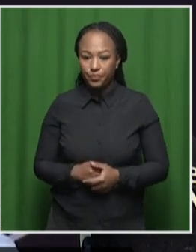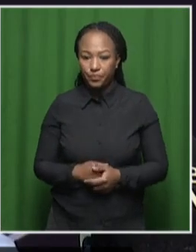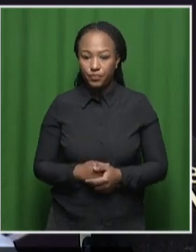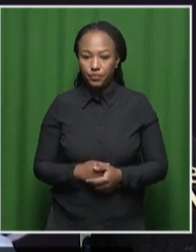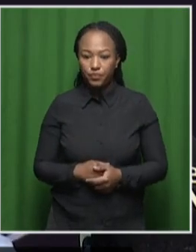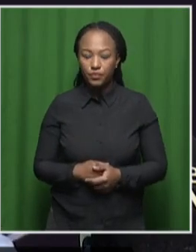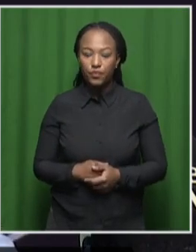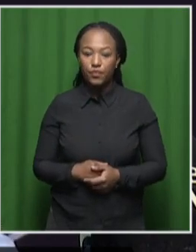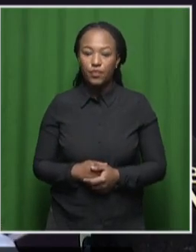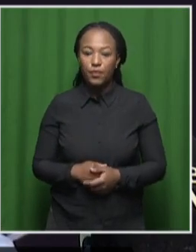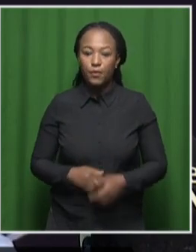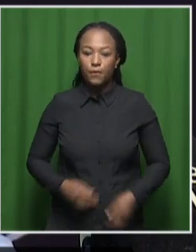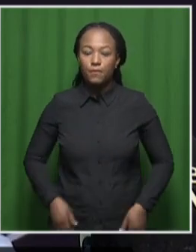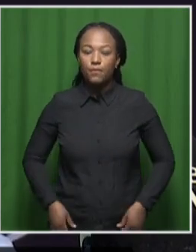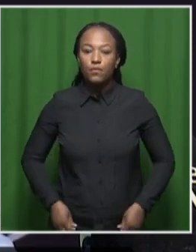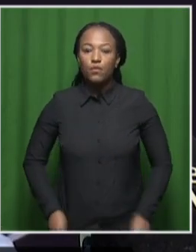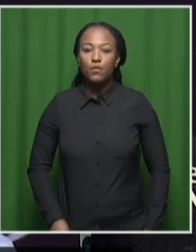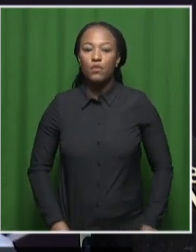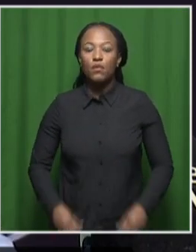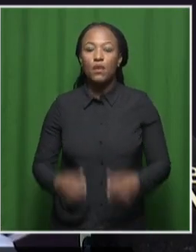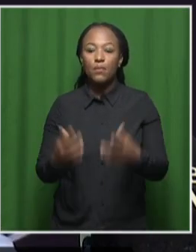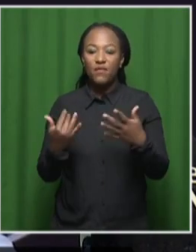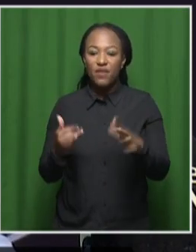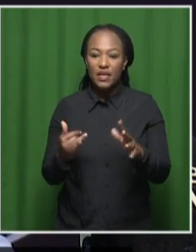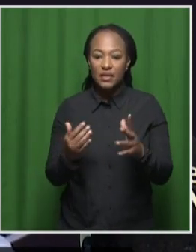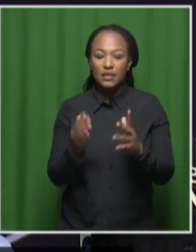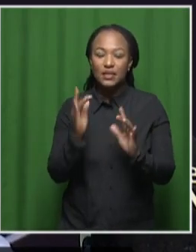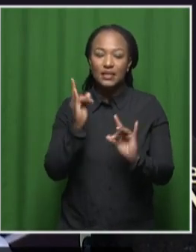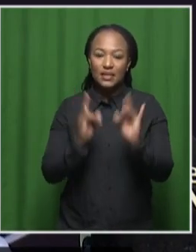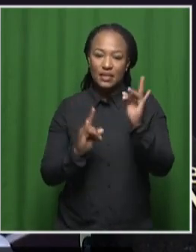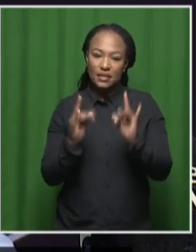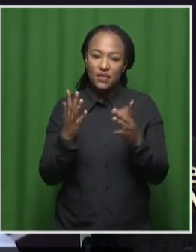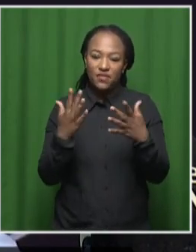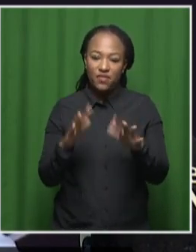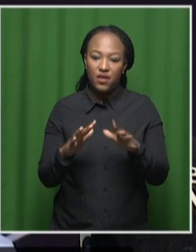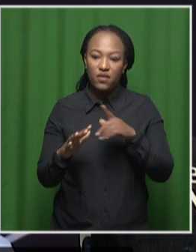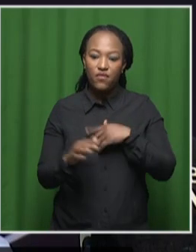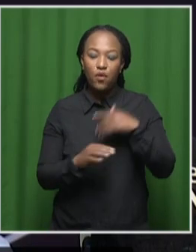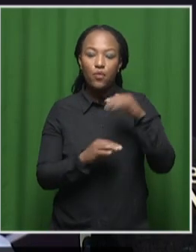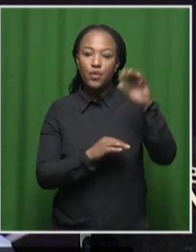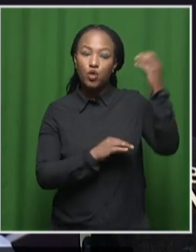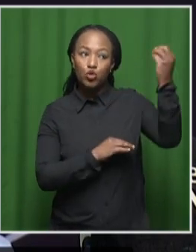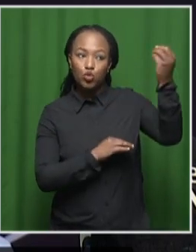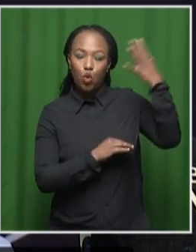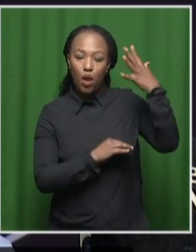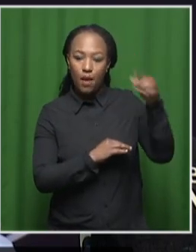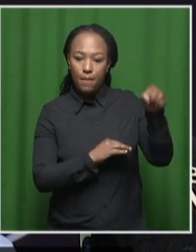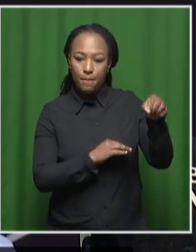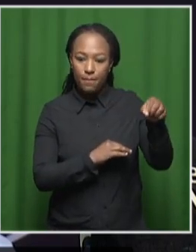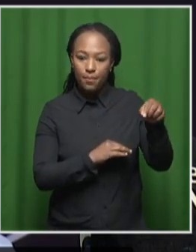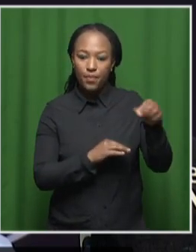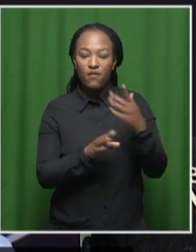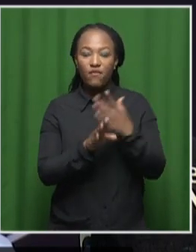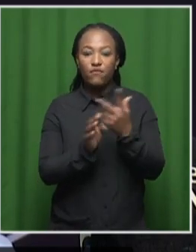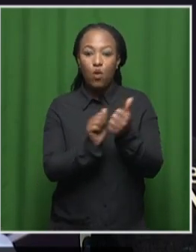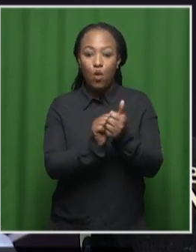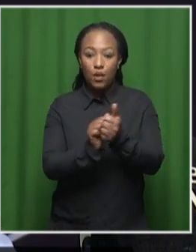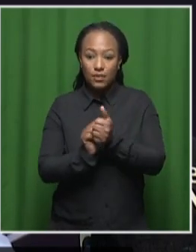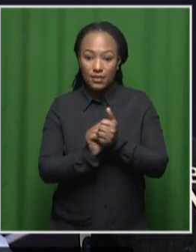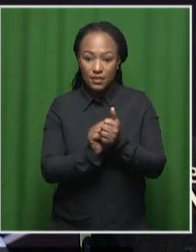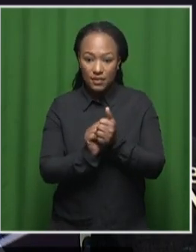Areas across the city are illuminated at night following the installation of the solar high mast, colleagues. So